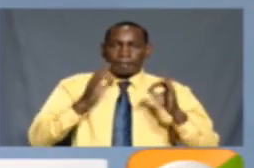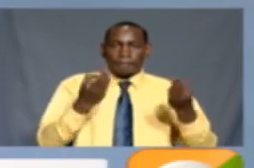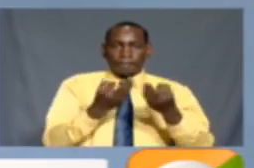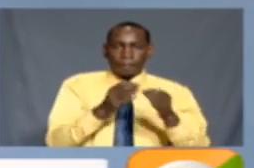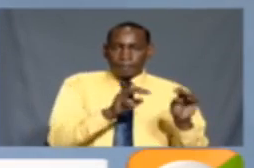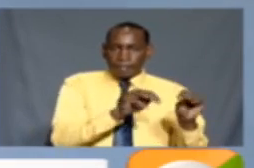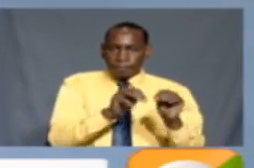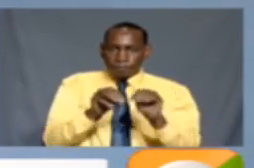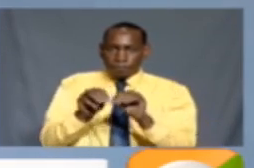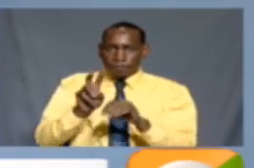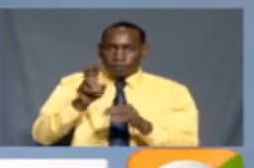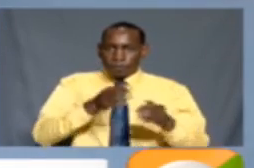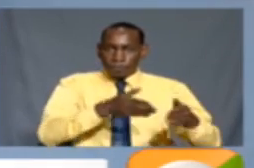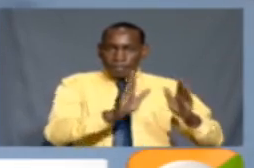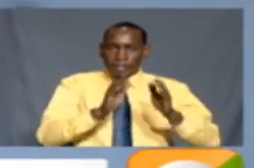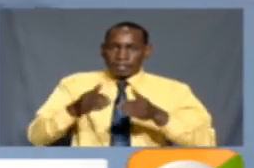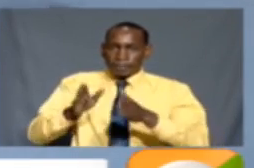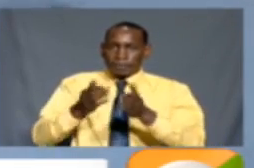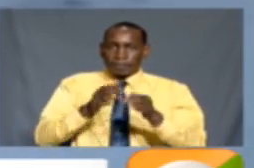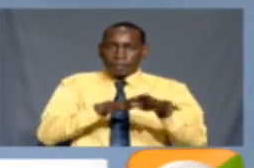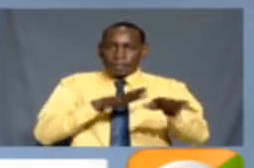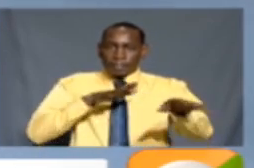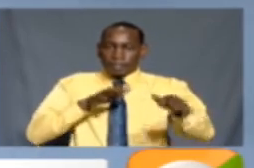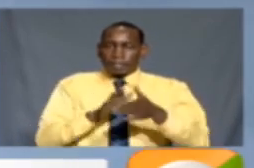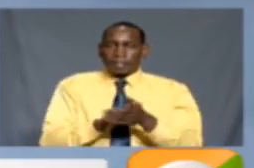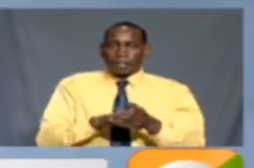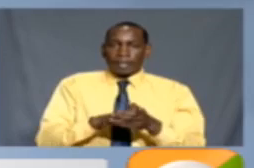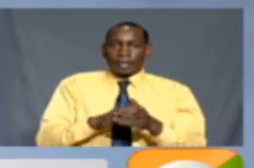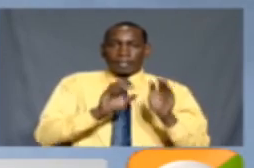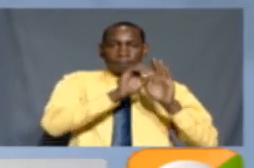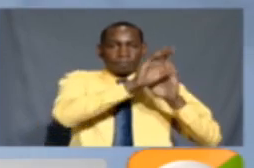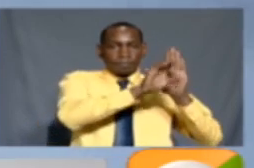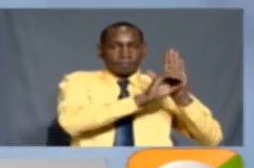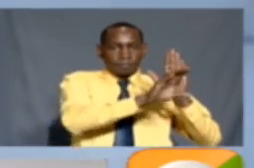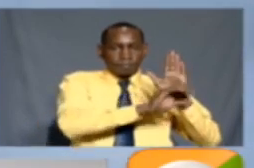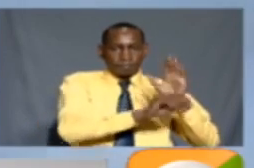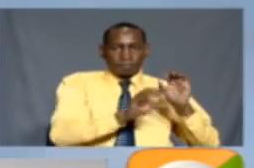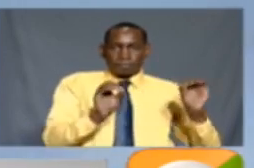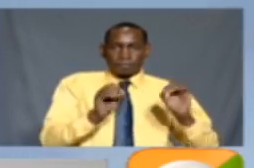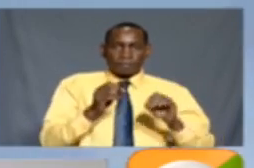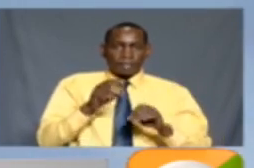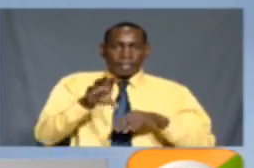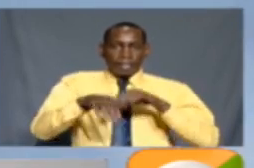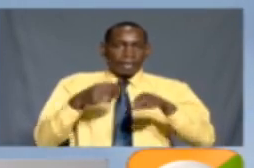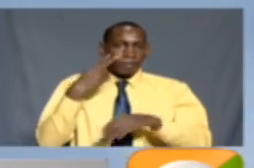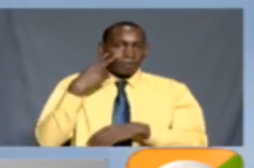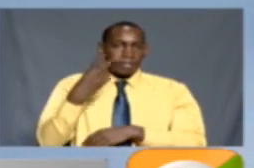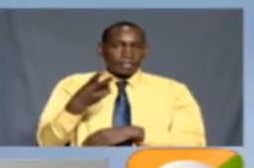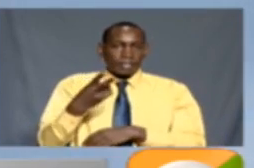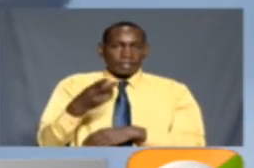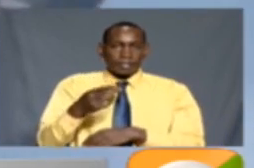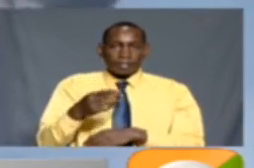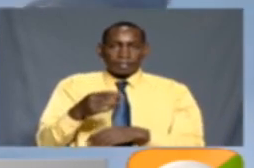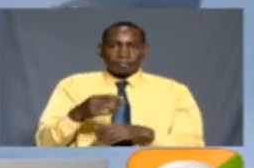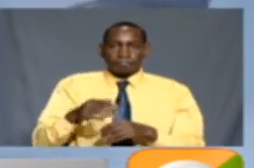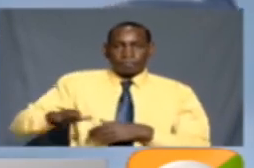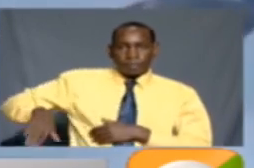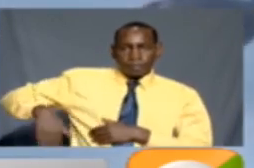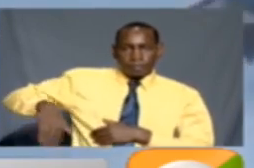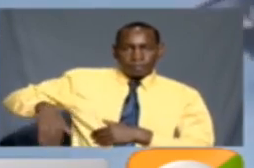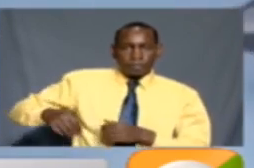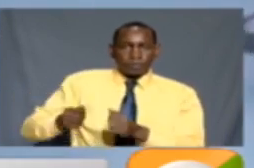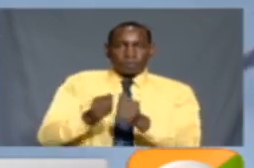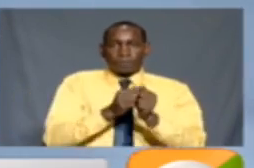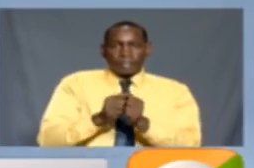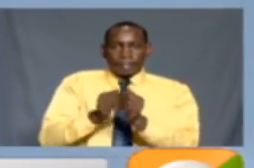crossed two lanes of traffic. In place of traffic lights, the head turkey is seen periodically flashing its tail side to side